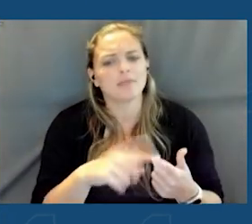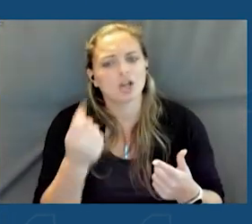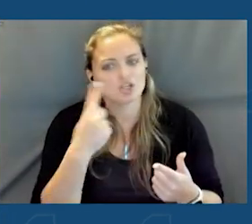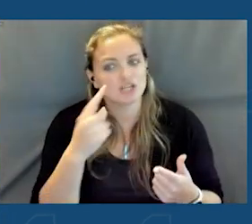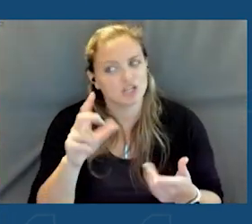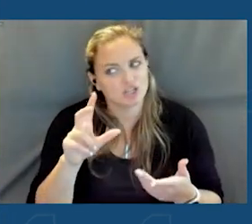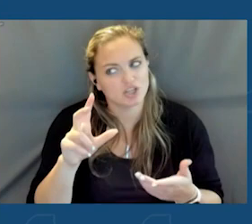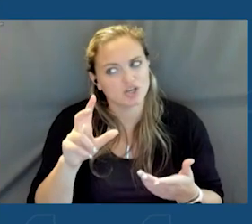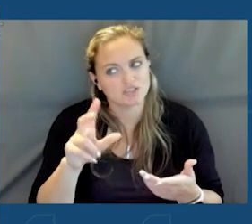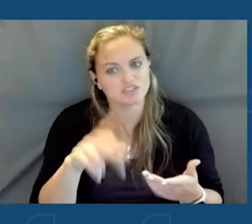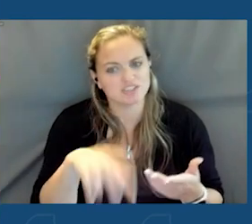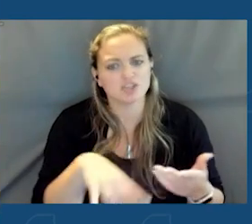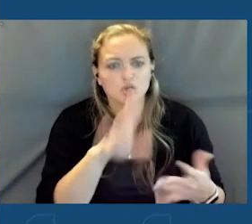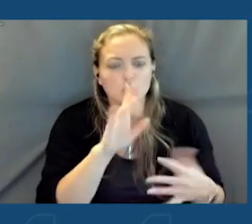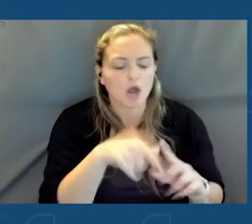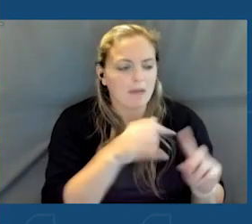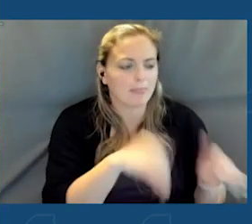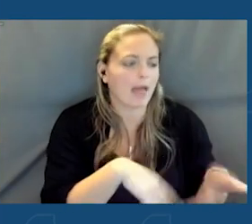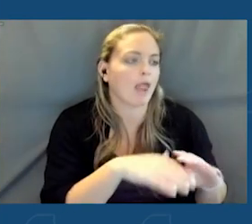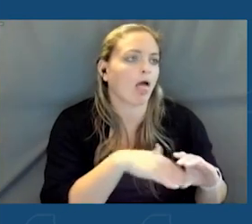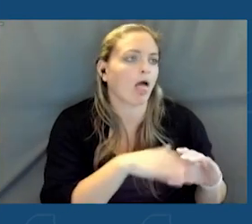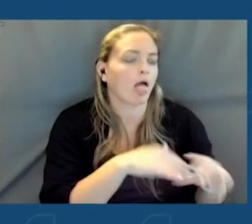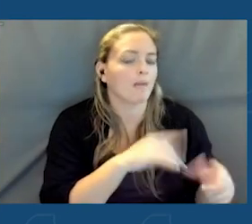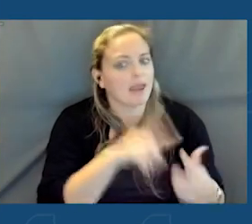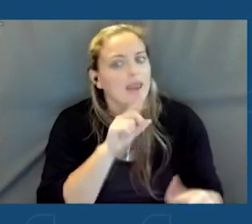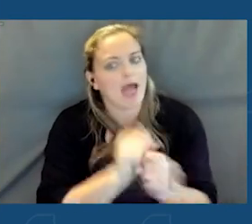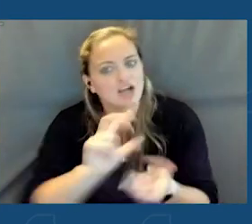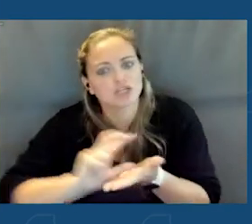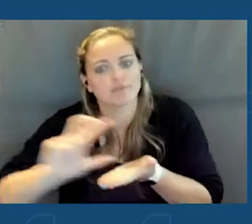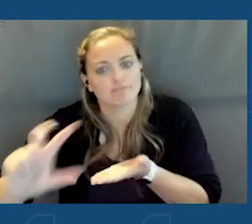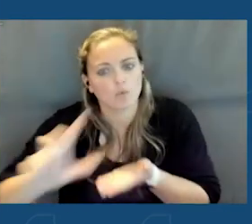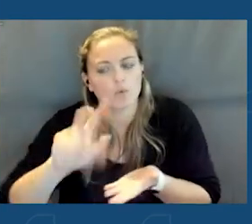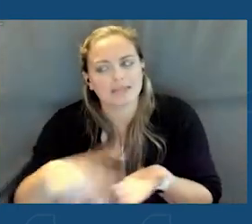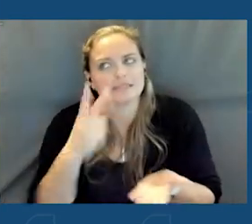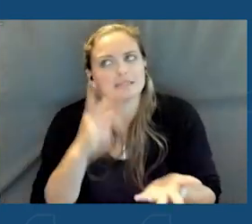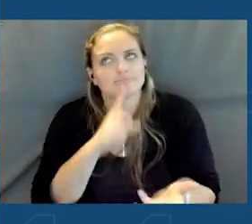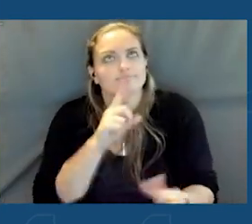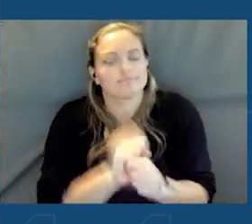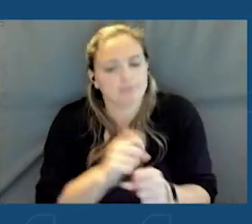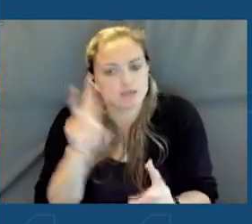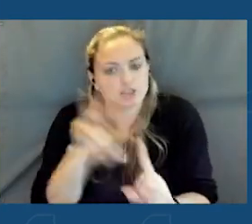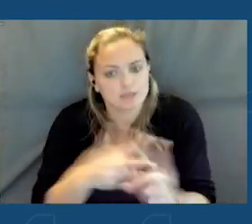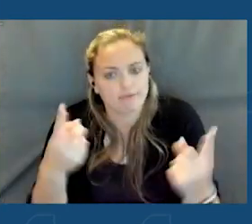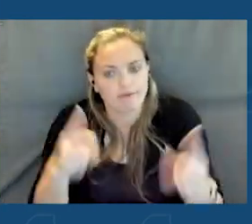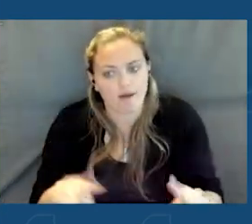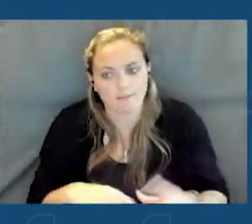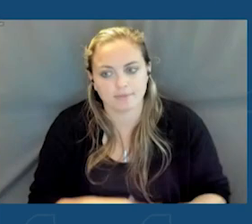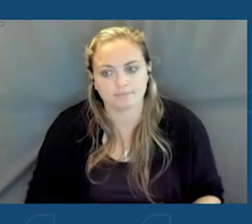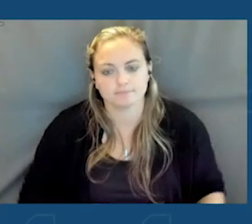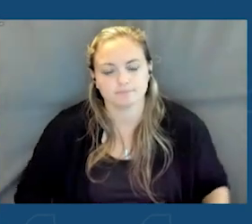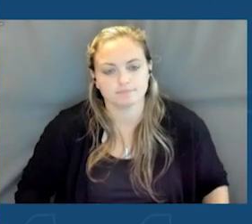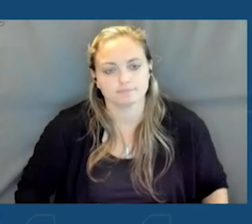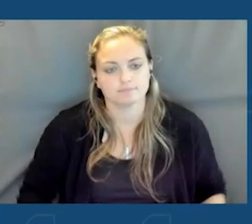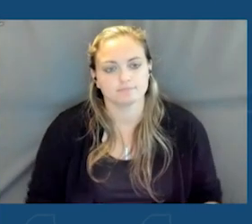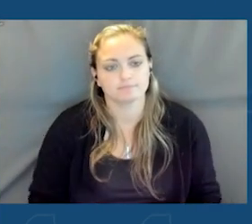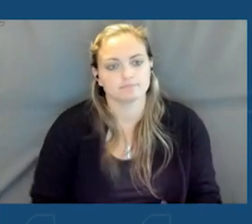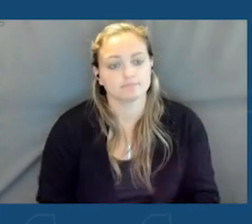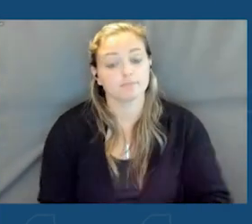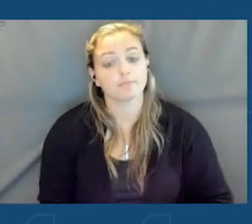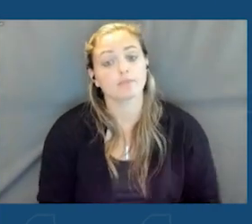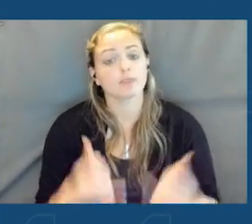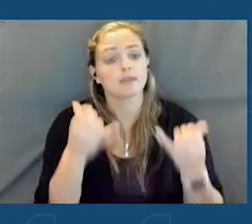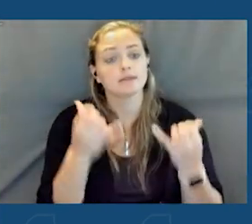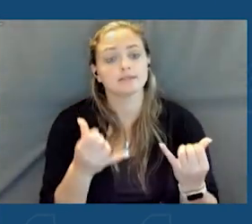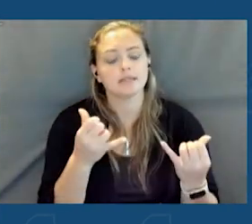We got too much rhetoric going around in government. We need to see investment. So we're thankful for your partnership. Today is truly